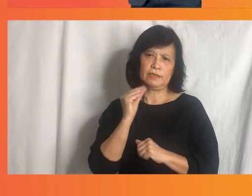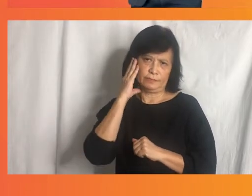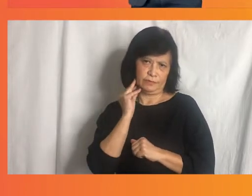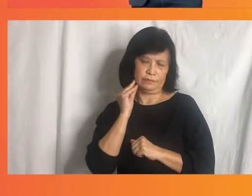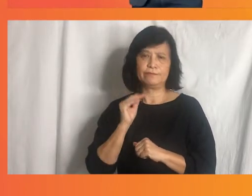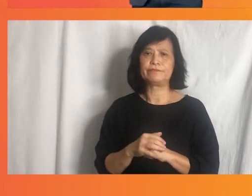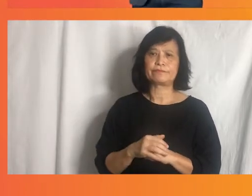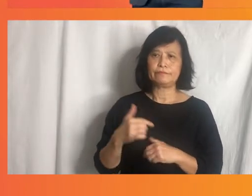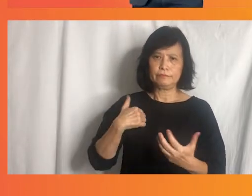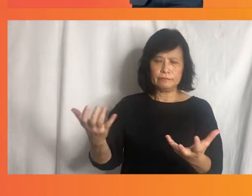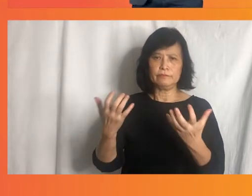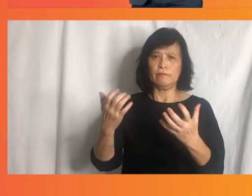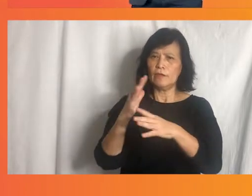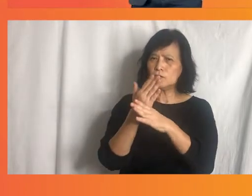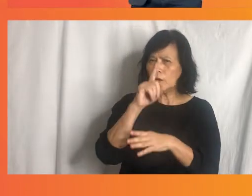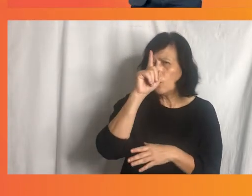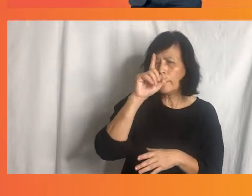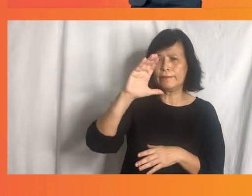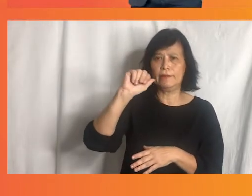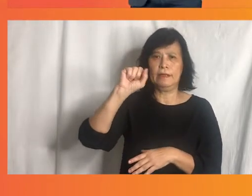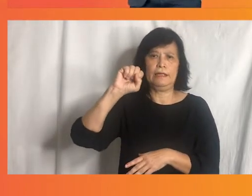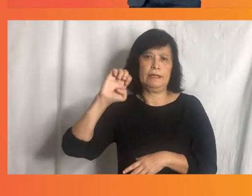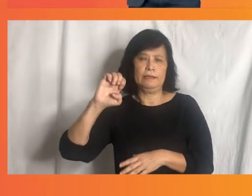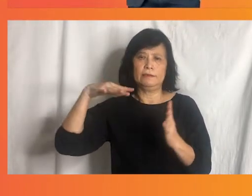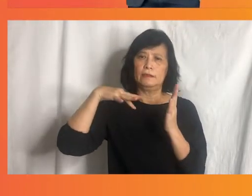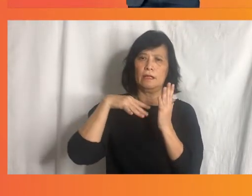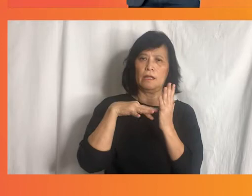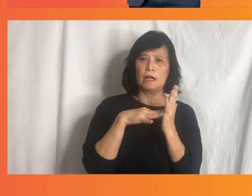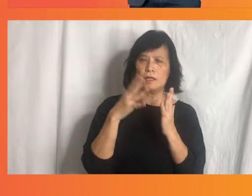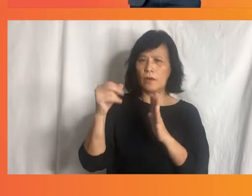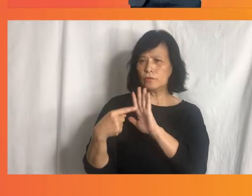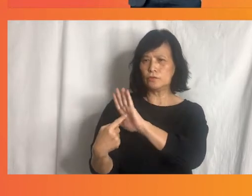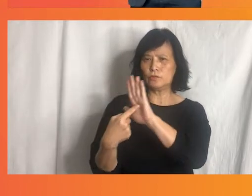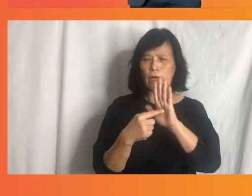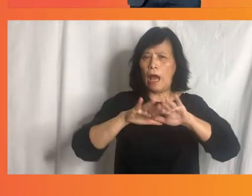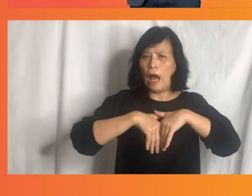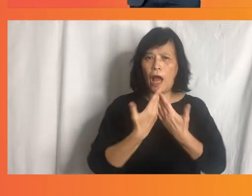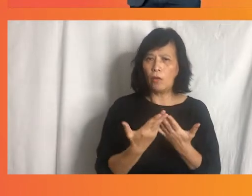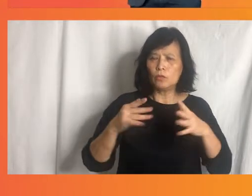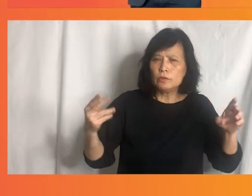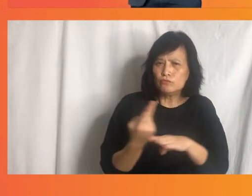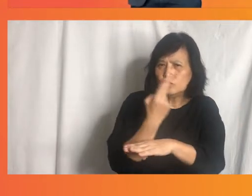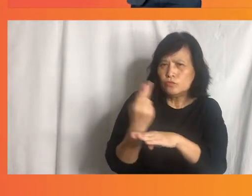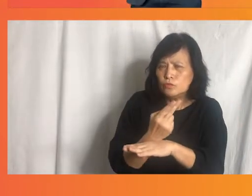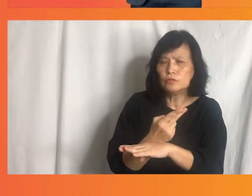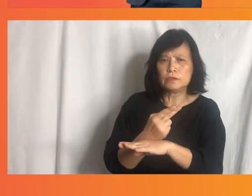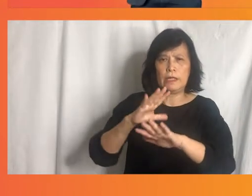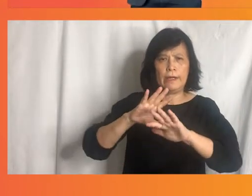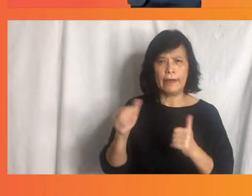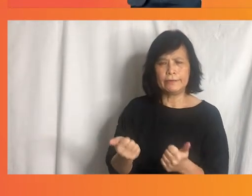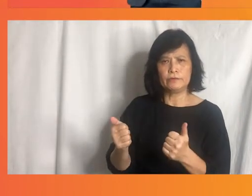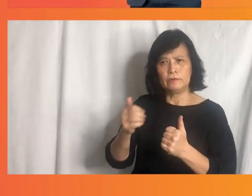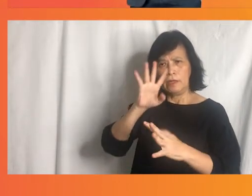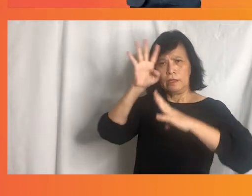Now, I will share about this case that we've been seeing and use this to illustrate some of the strategies that we have put in place to foster and